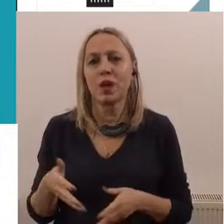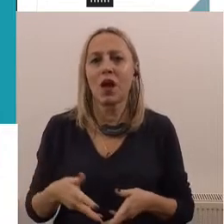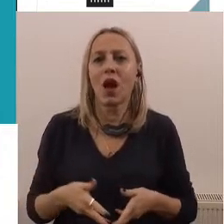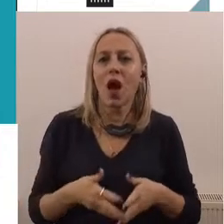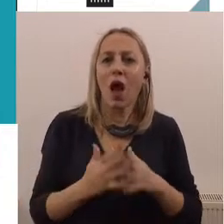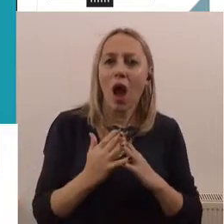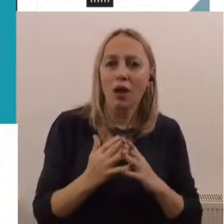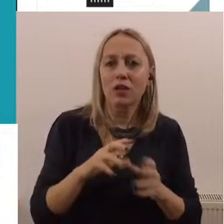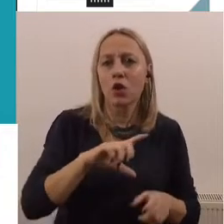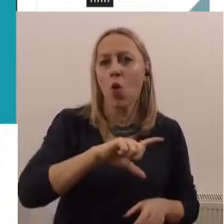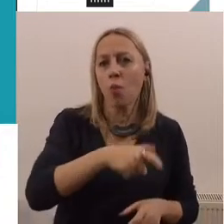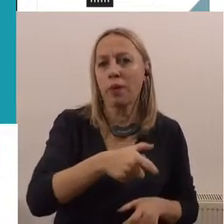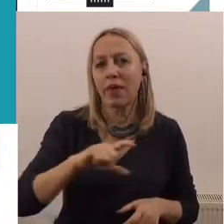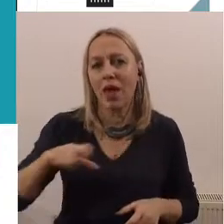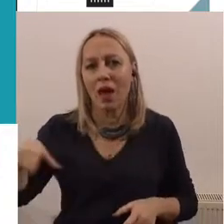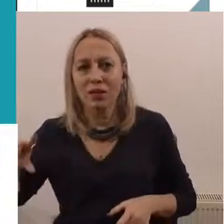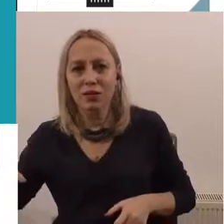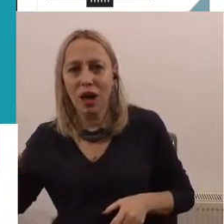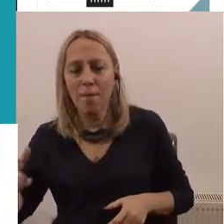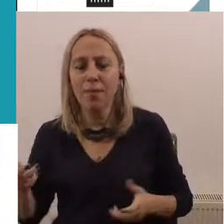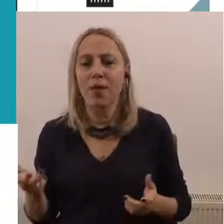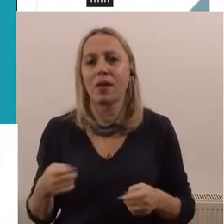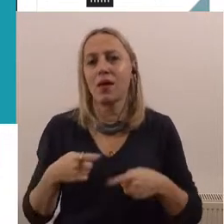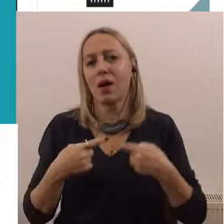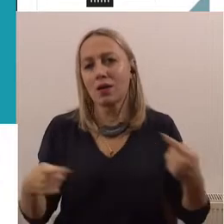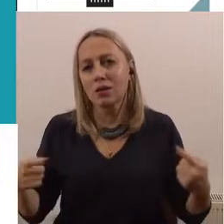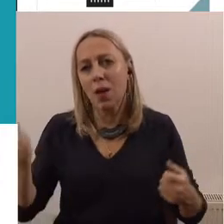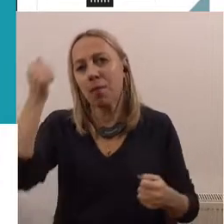sport and art.